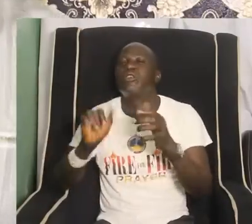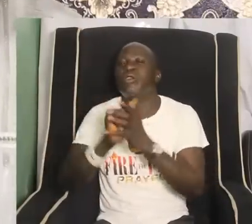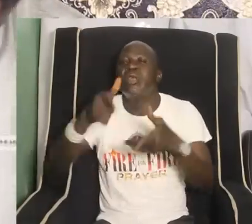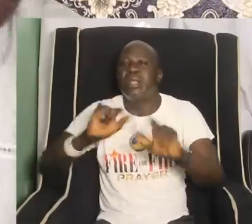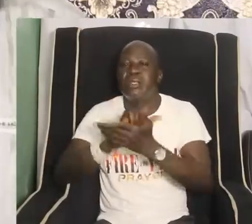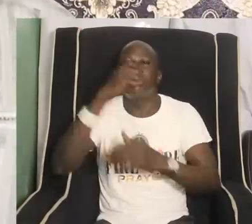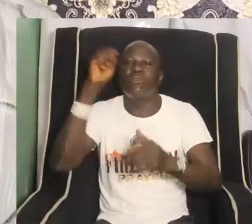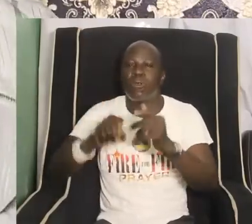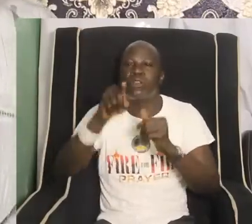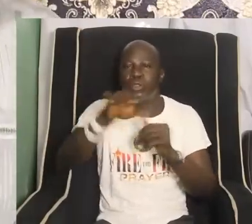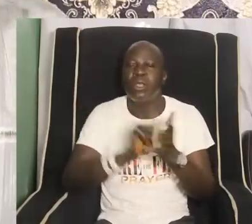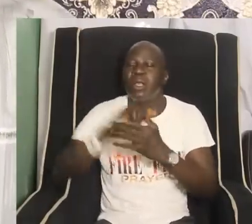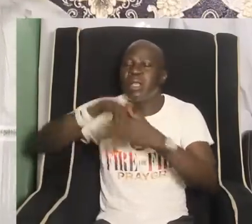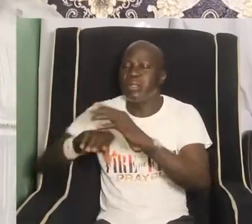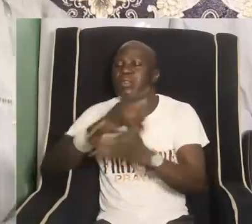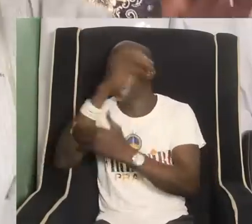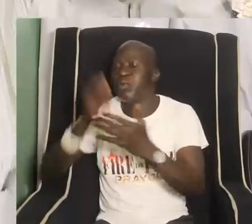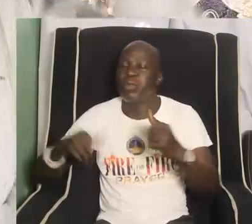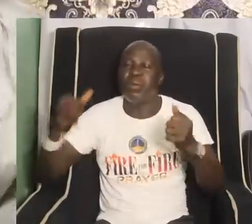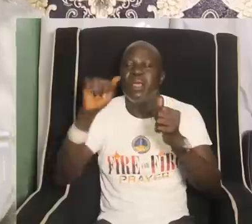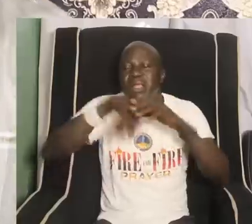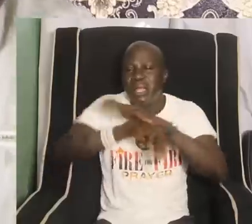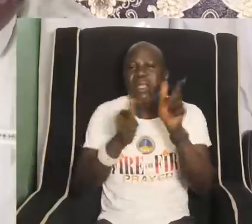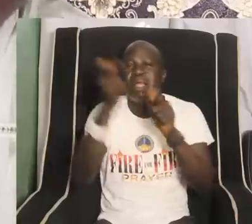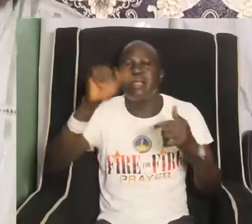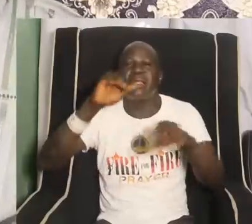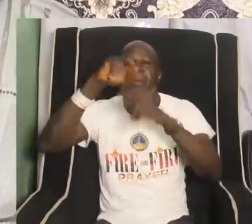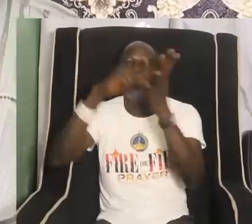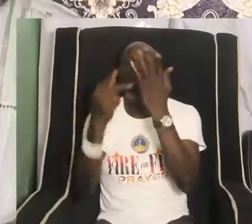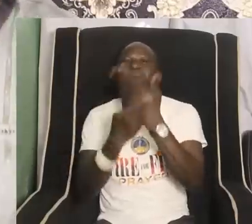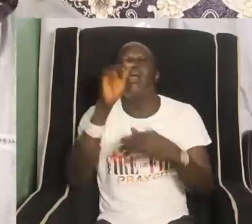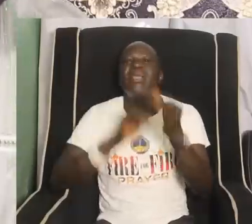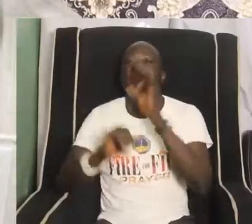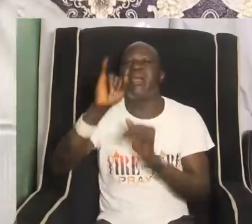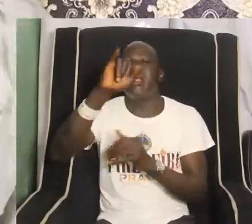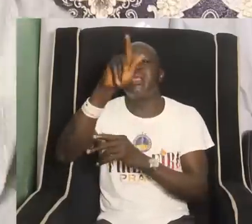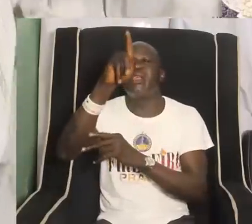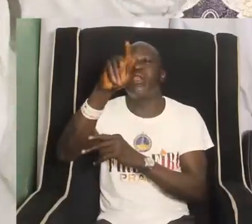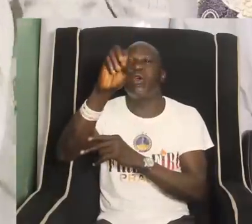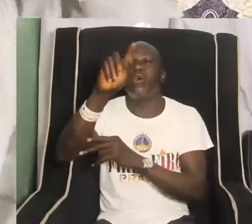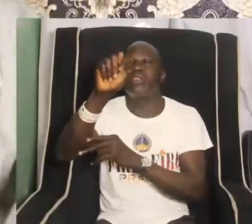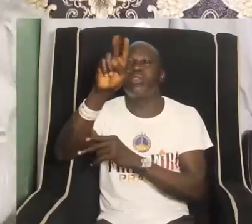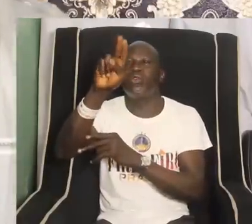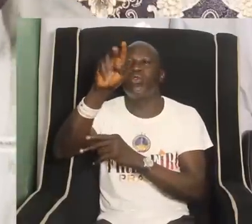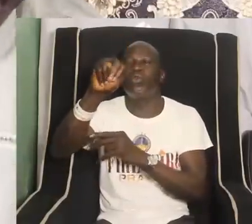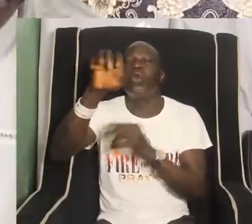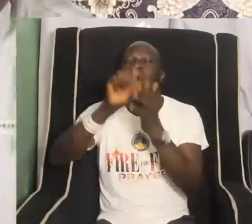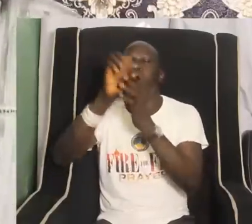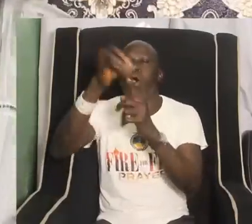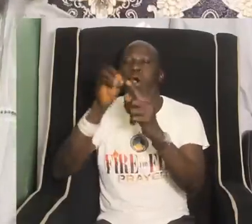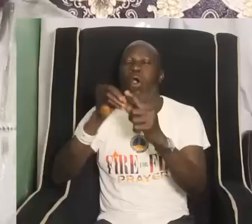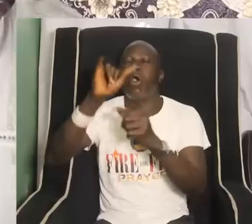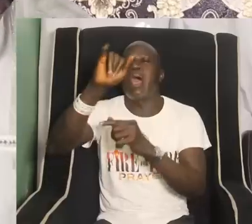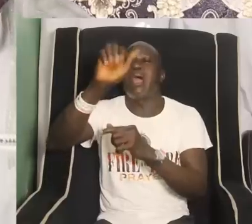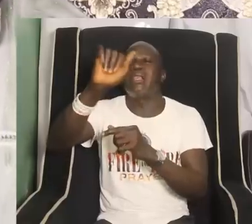you, let it cost you. Let us meet in that great program. If I need God, Baba wa nijegun. Ijegun. Baba